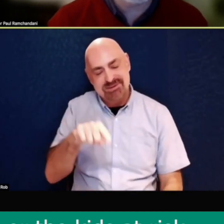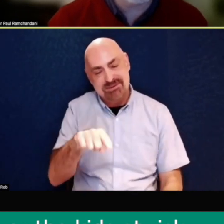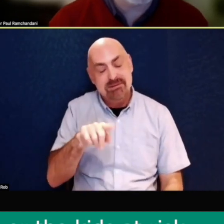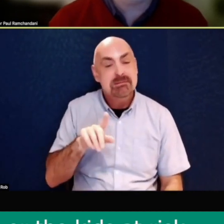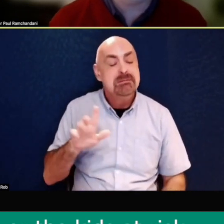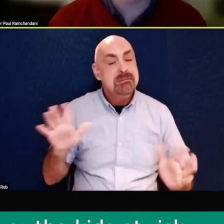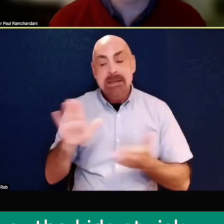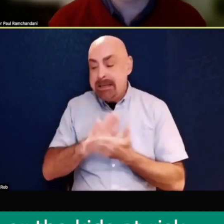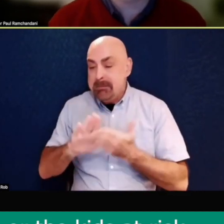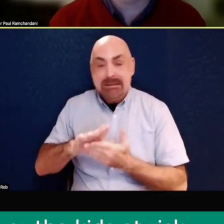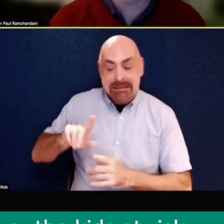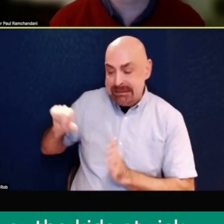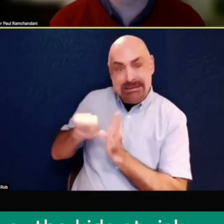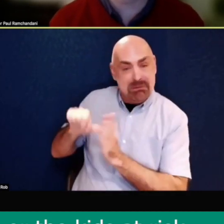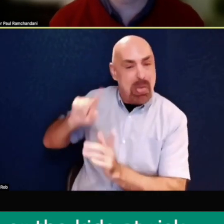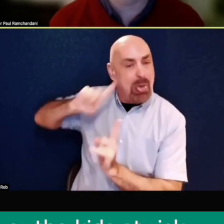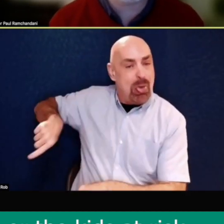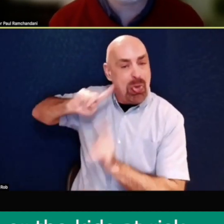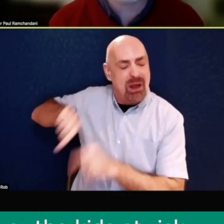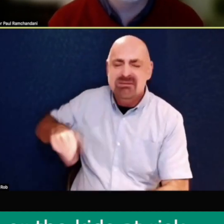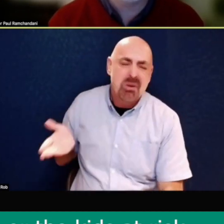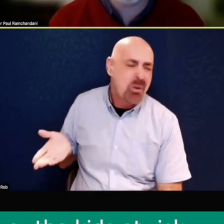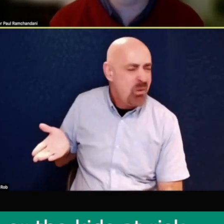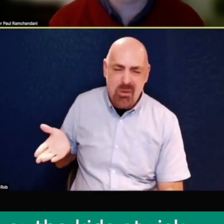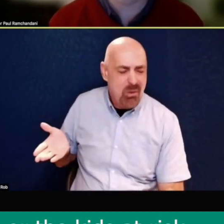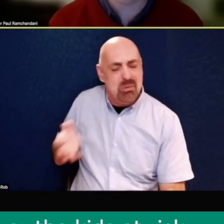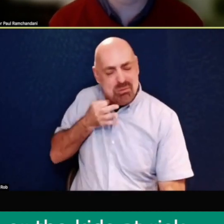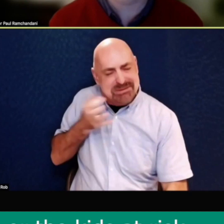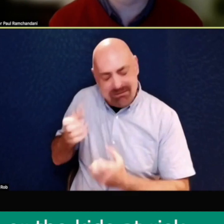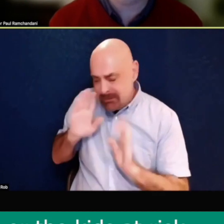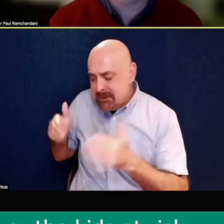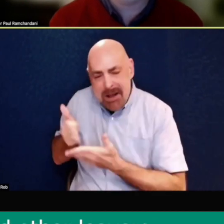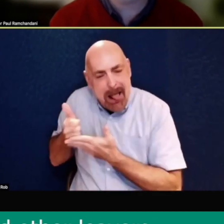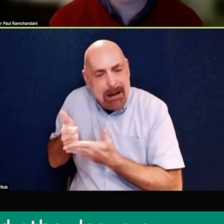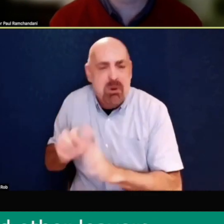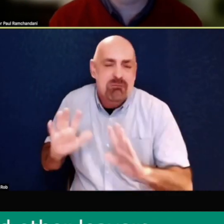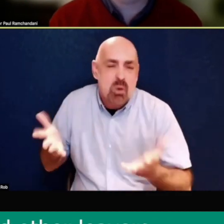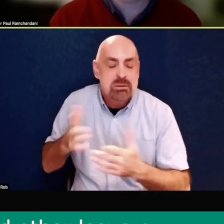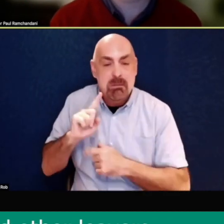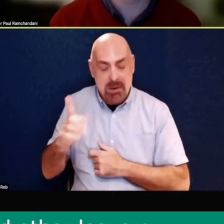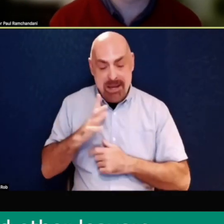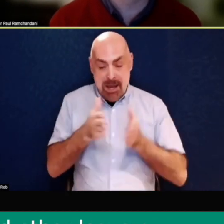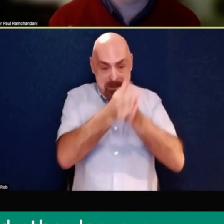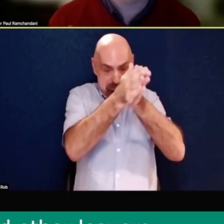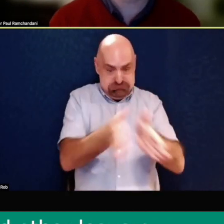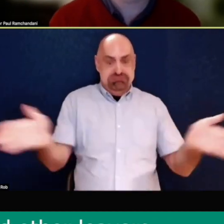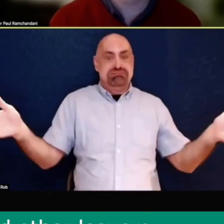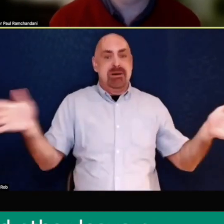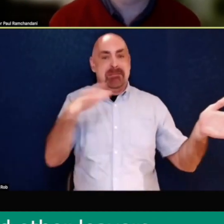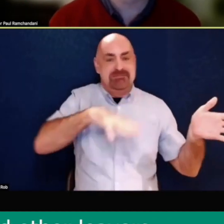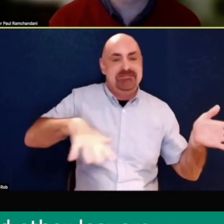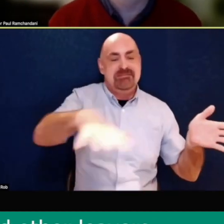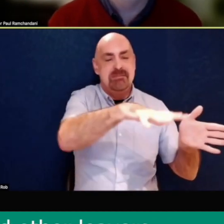saying ignore the kids with difficulties or the kids at risk. We do need to address those risks and those difficulties. But if we want to make that big change, we need